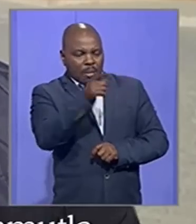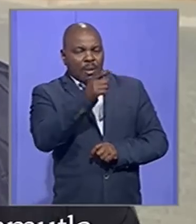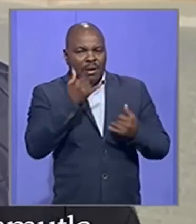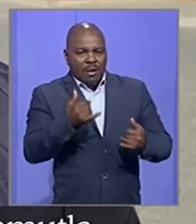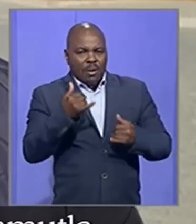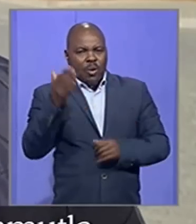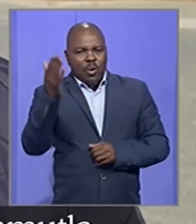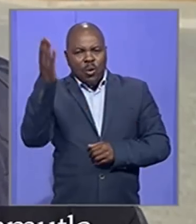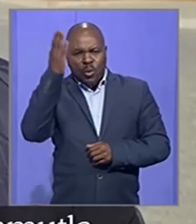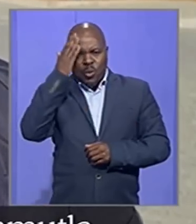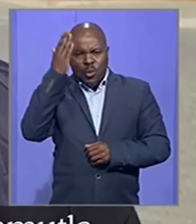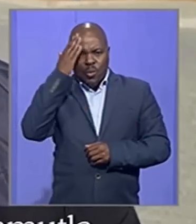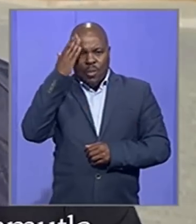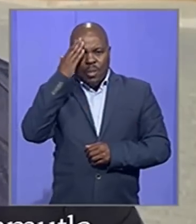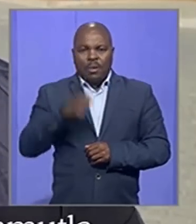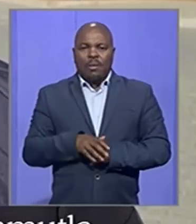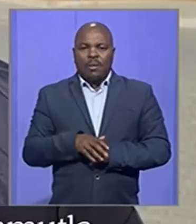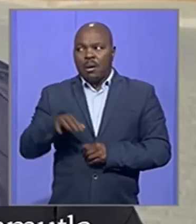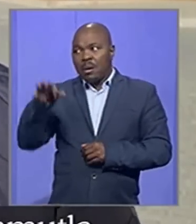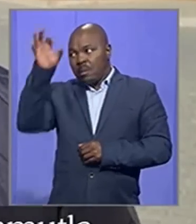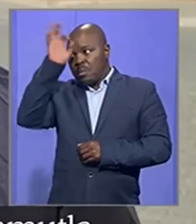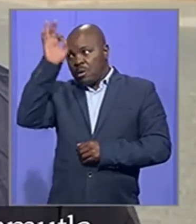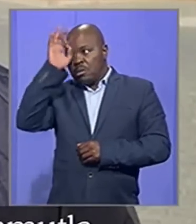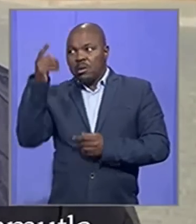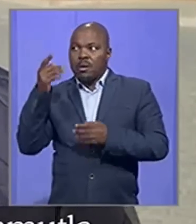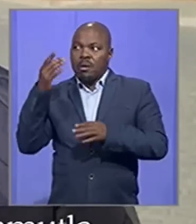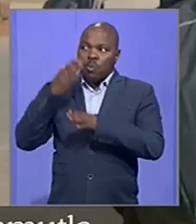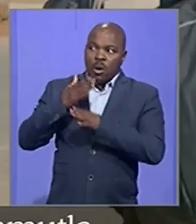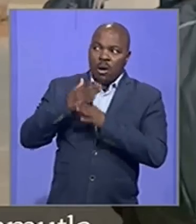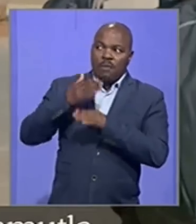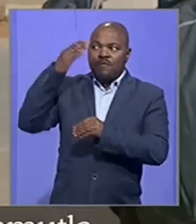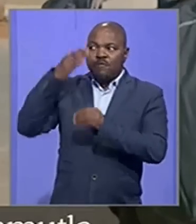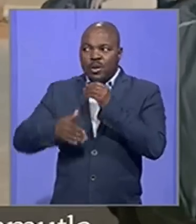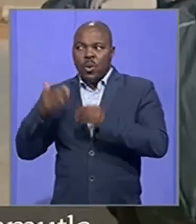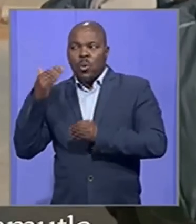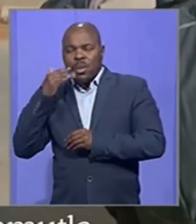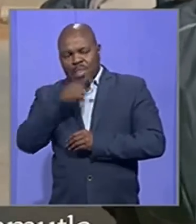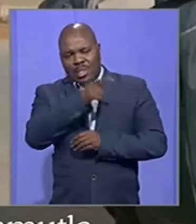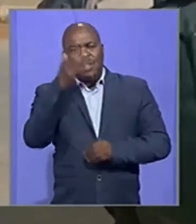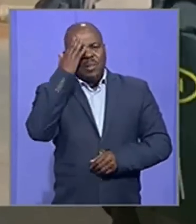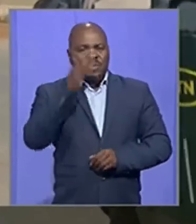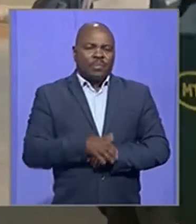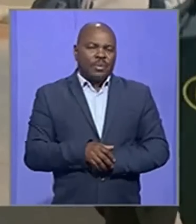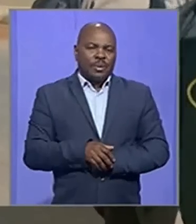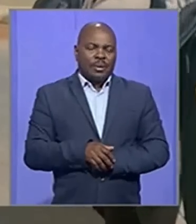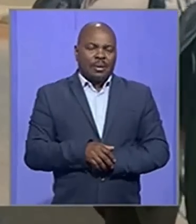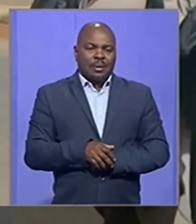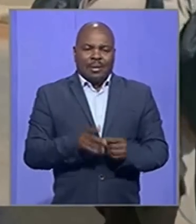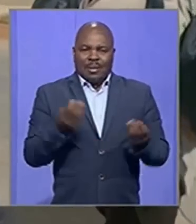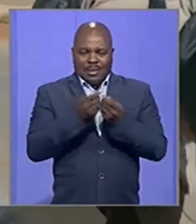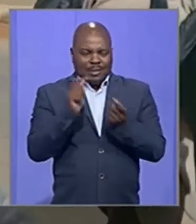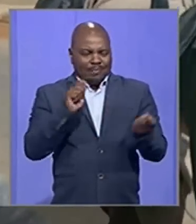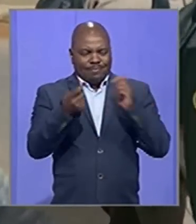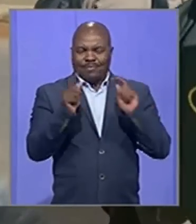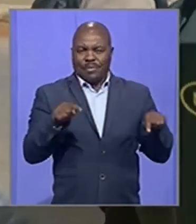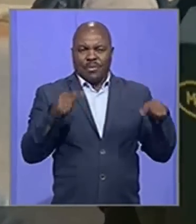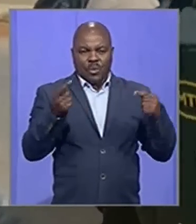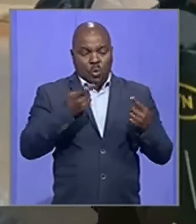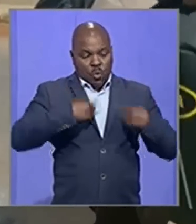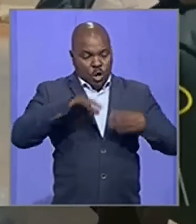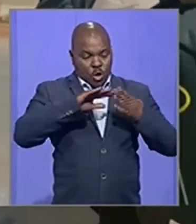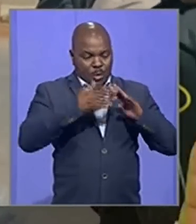now knows when are the police knocking in and when are they knocking off. If things are not going to change, as the community, we need to